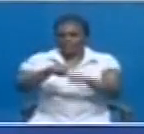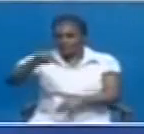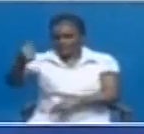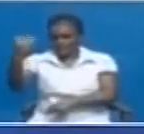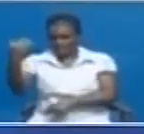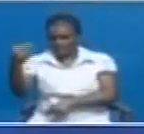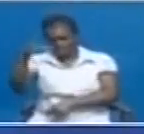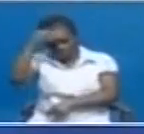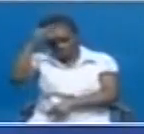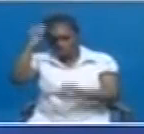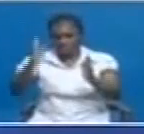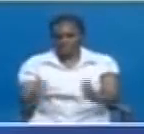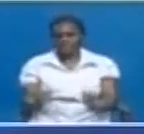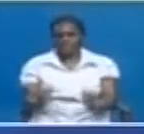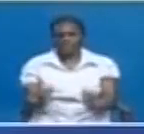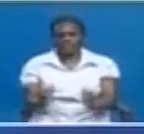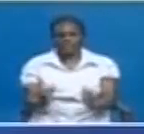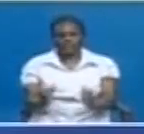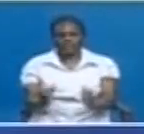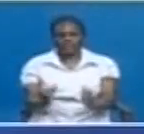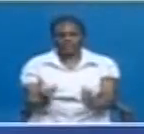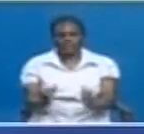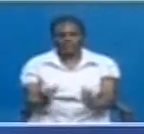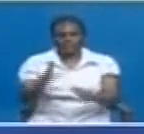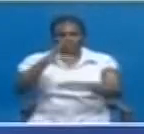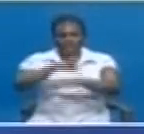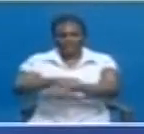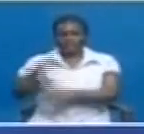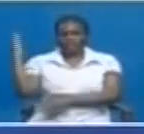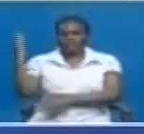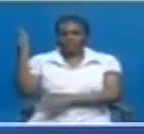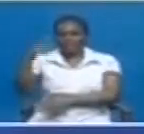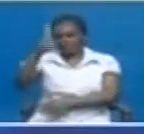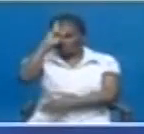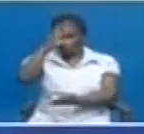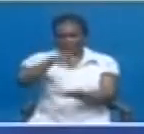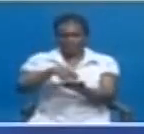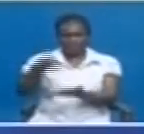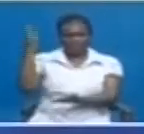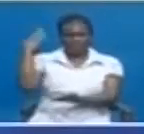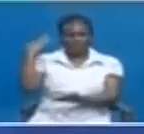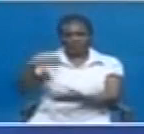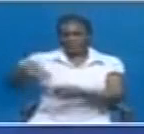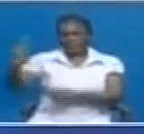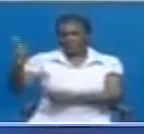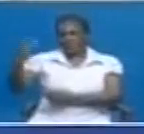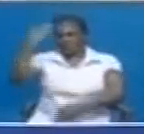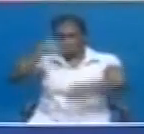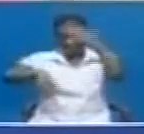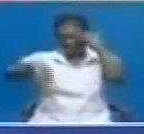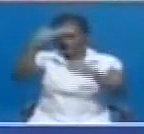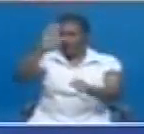student who blew himself up when he was caught at the Pangani police station, also a former university student of Nairobi University.